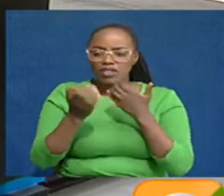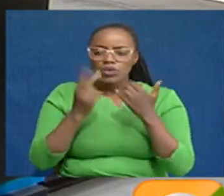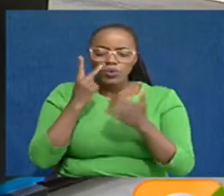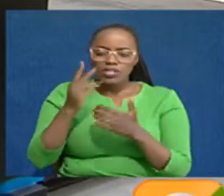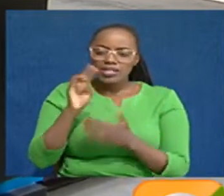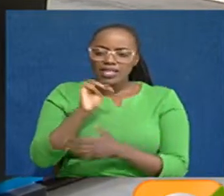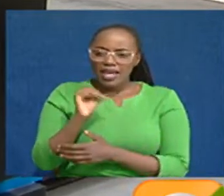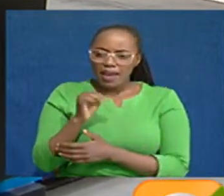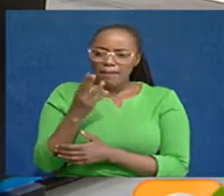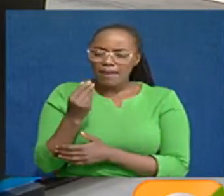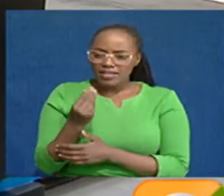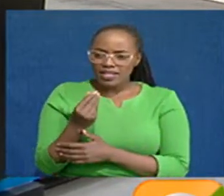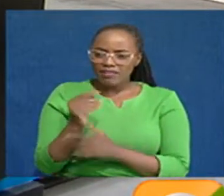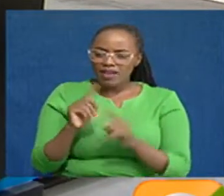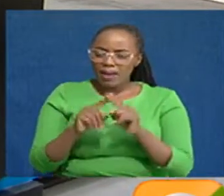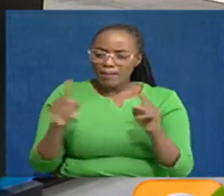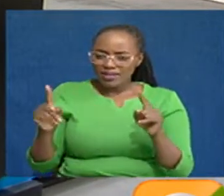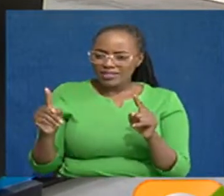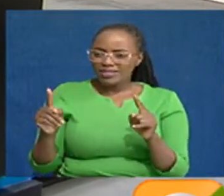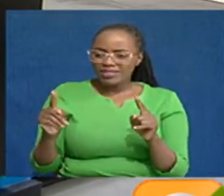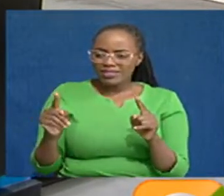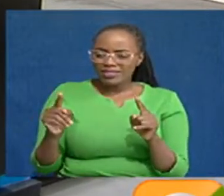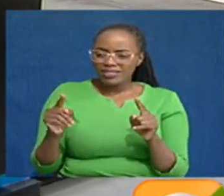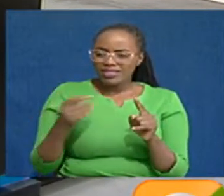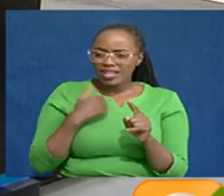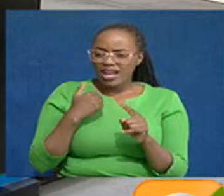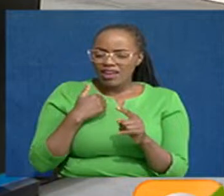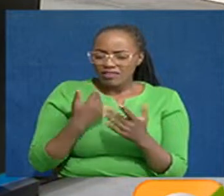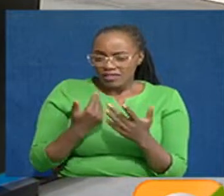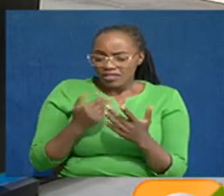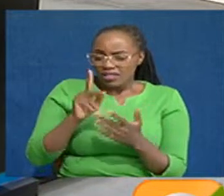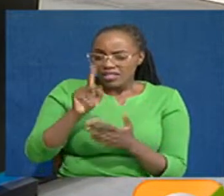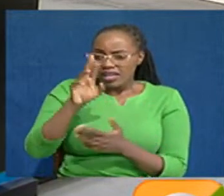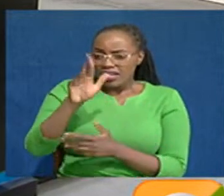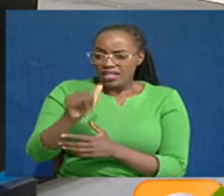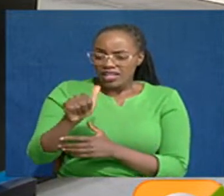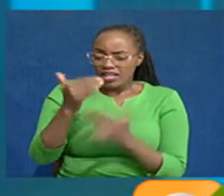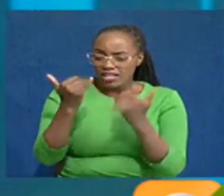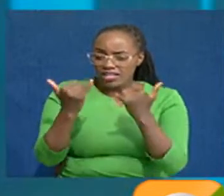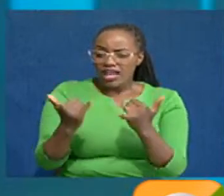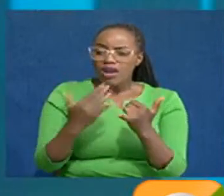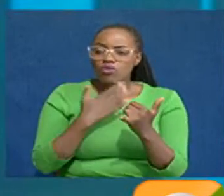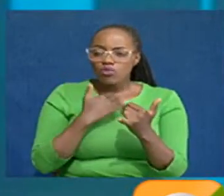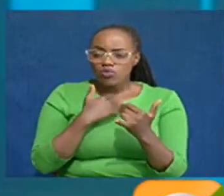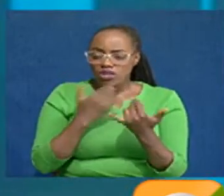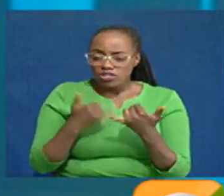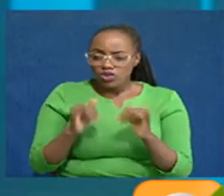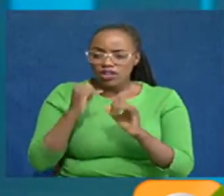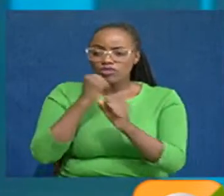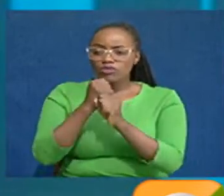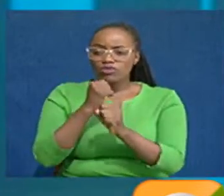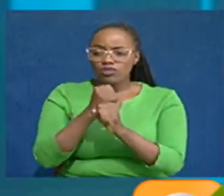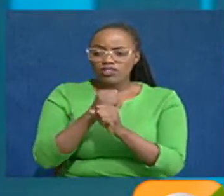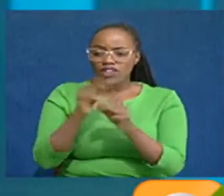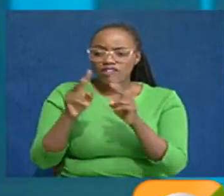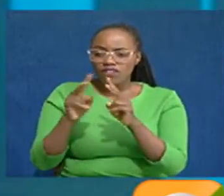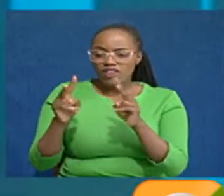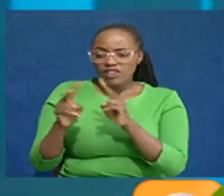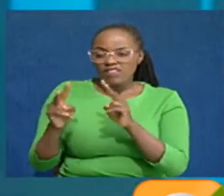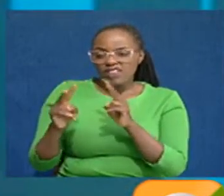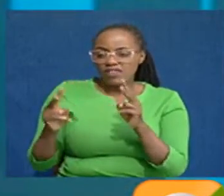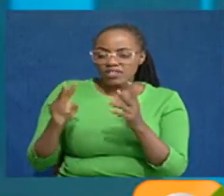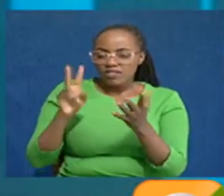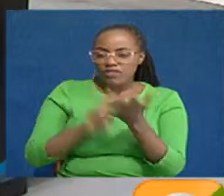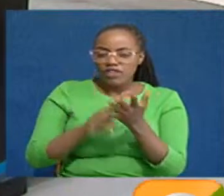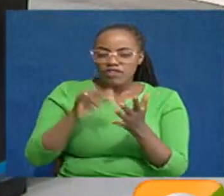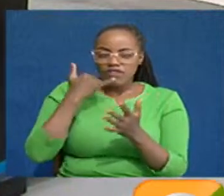we've also seen... But then, doesn't that then tie in with what KRA is now, attempting to do, which is verify phone numbers? But the point for